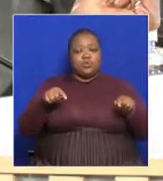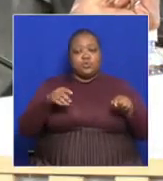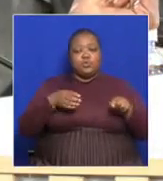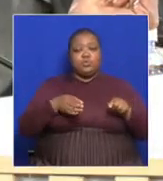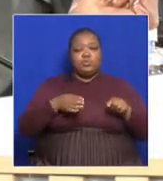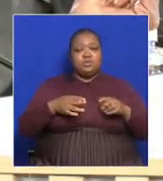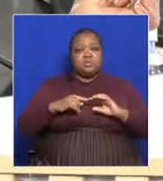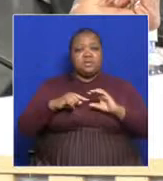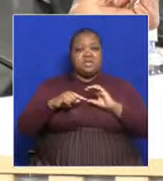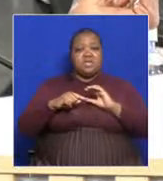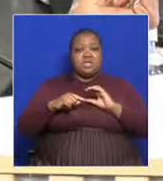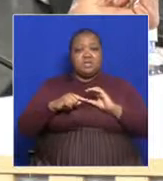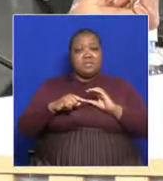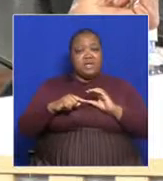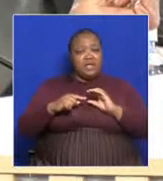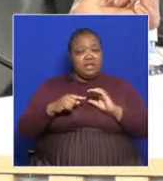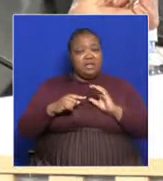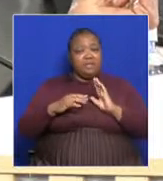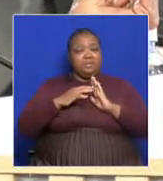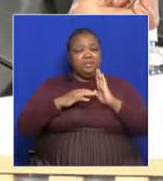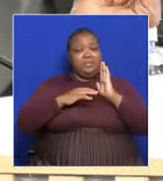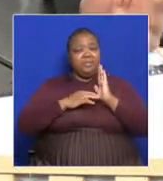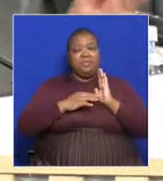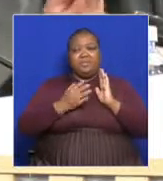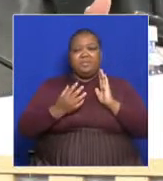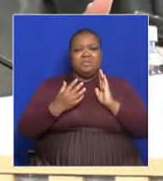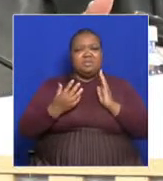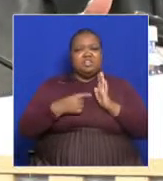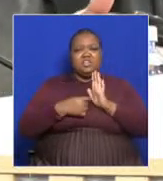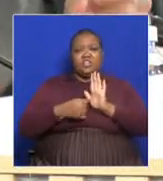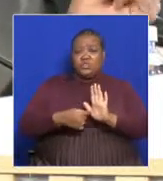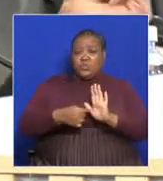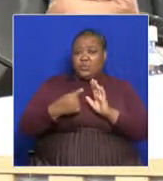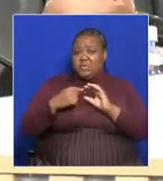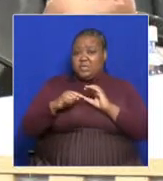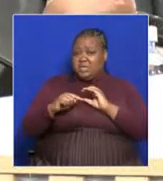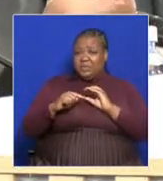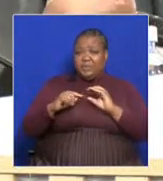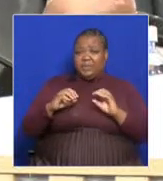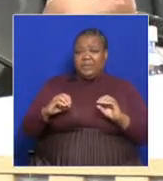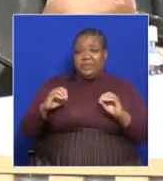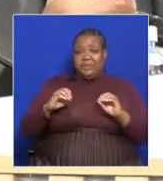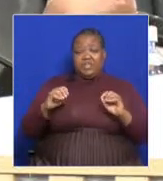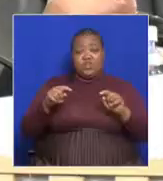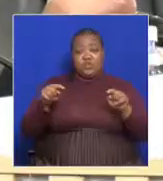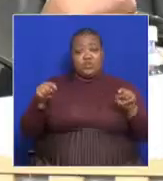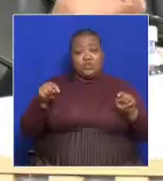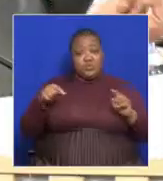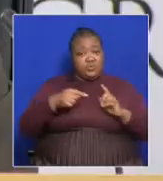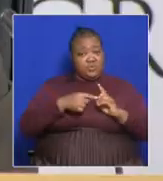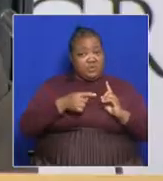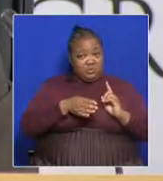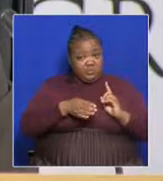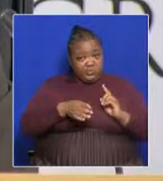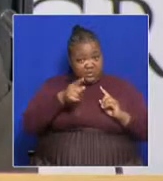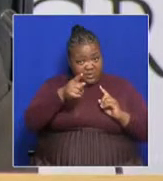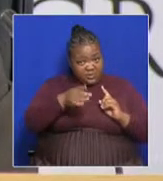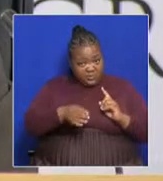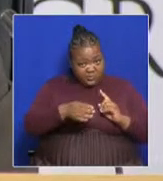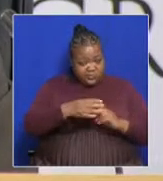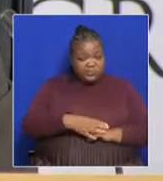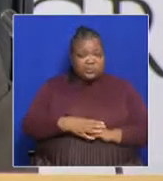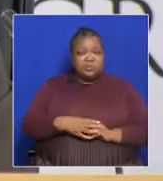in. Never shown that email in the room in which you were. I never received anything,